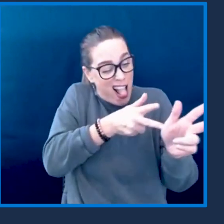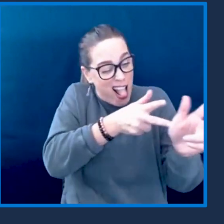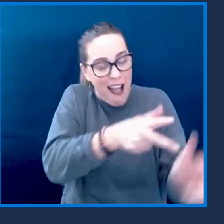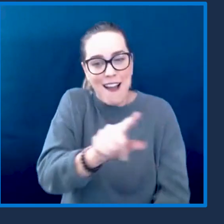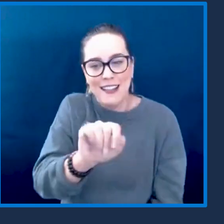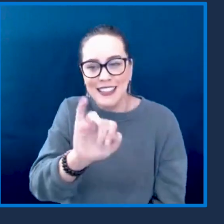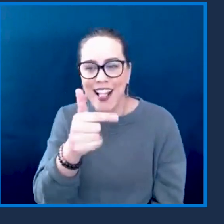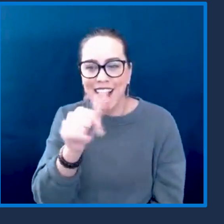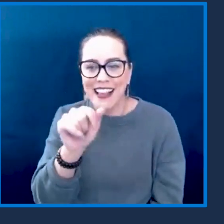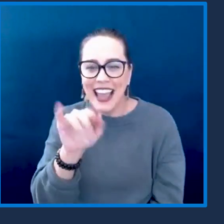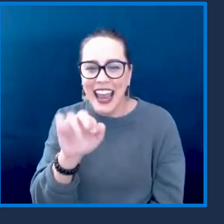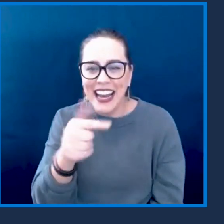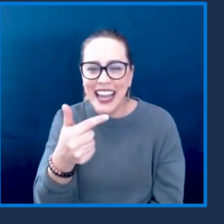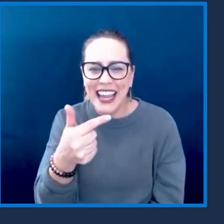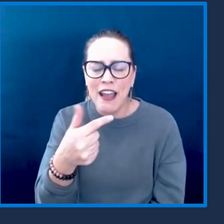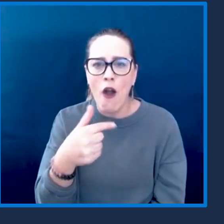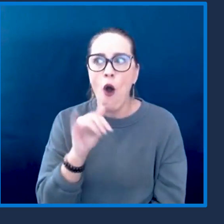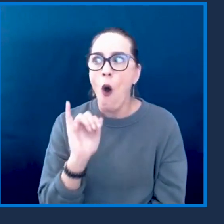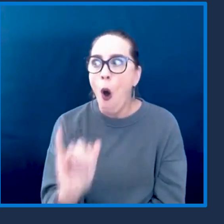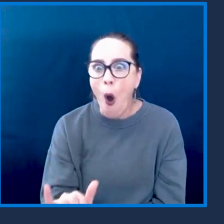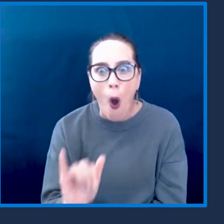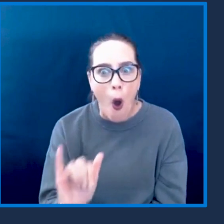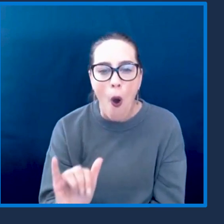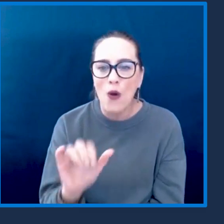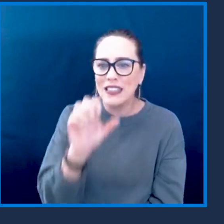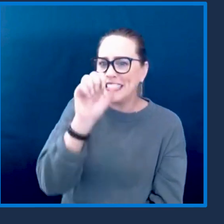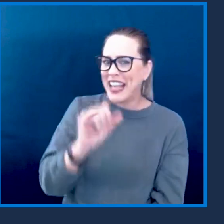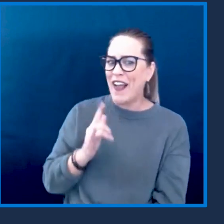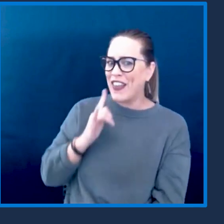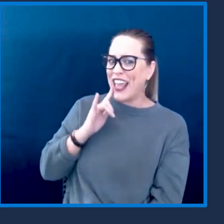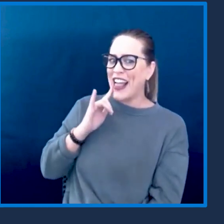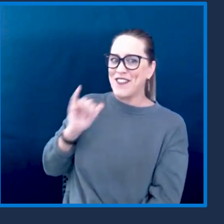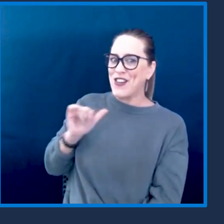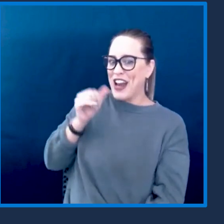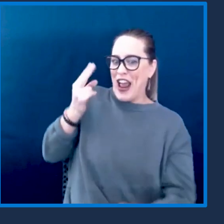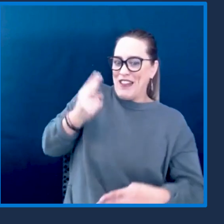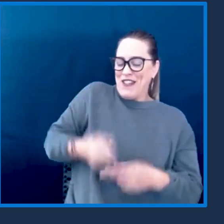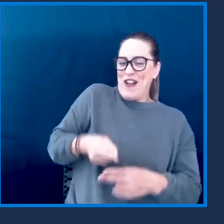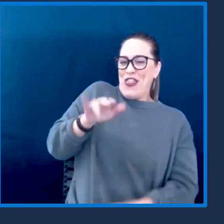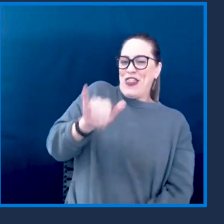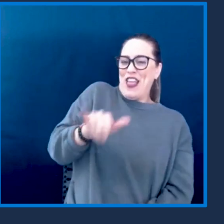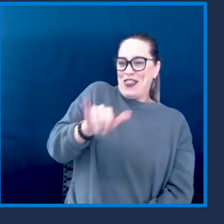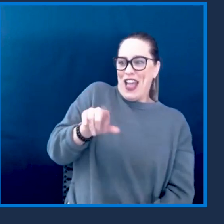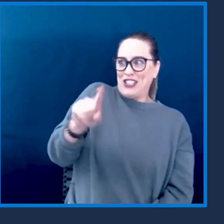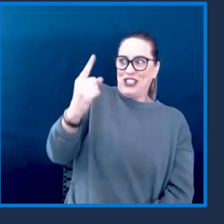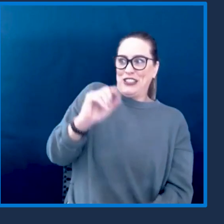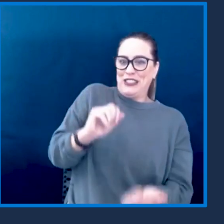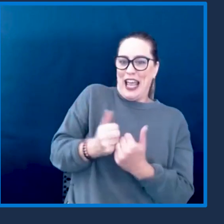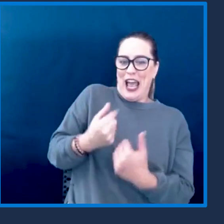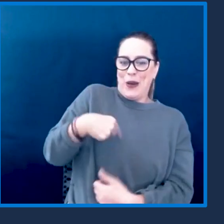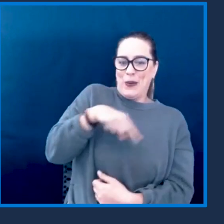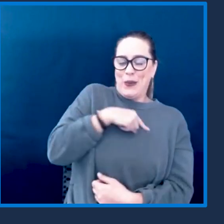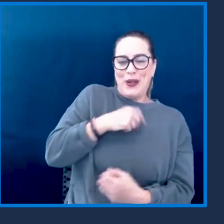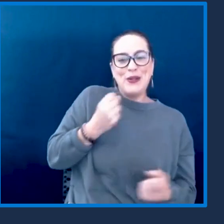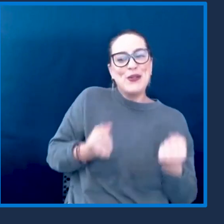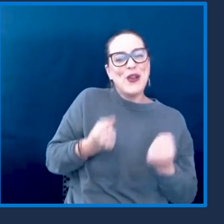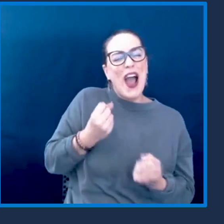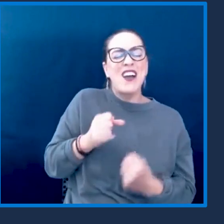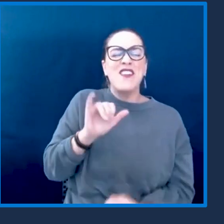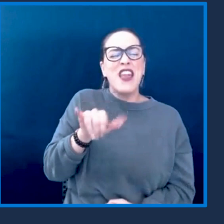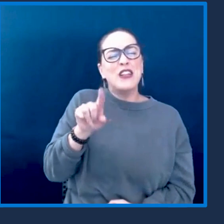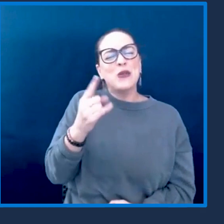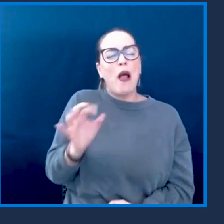as tailgating. That's how we drive. So anyway, that's just one small example to help you maybe understand that you